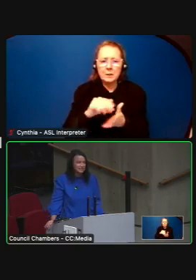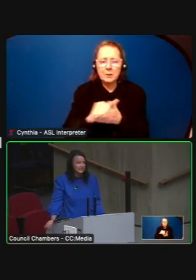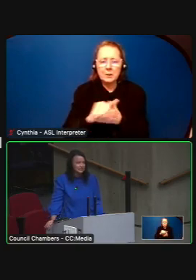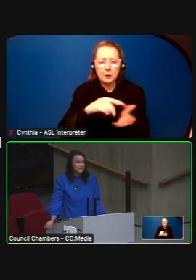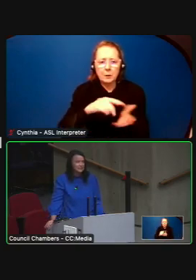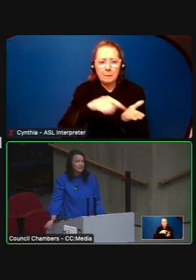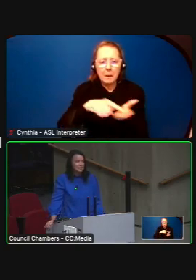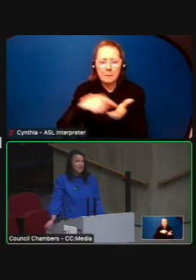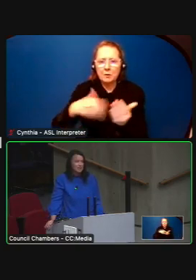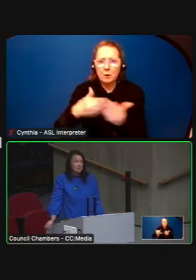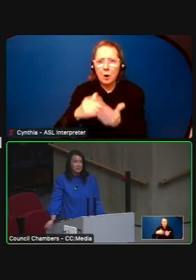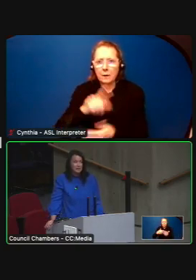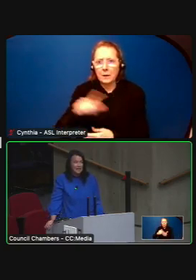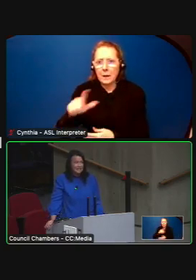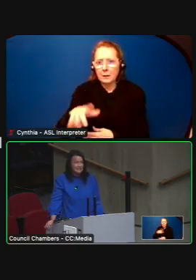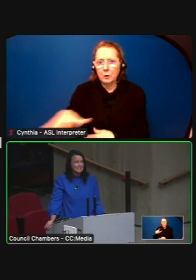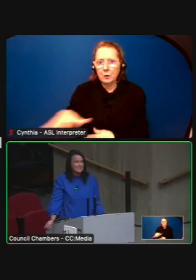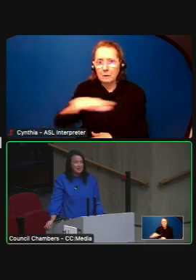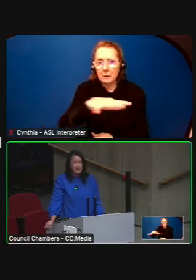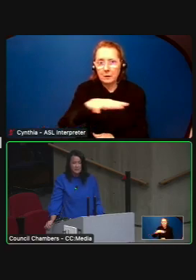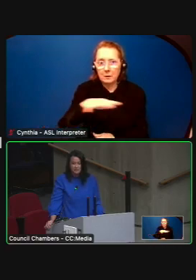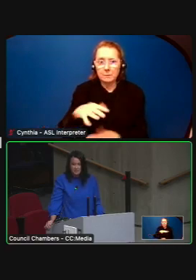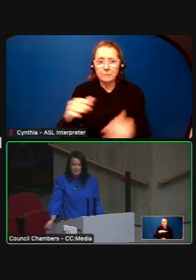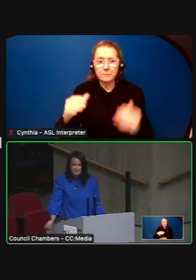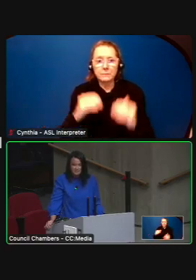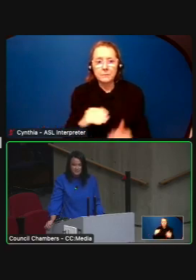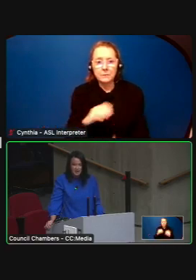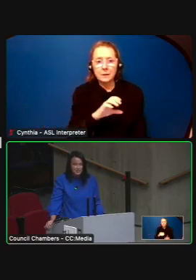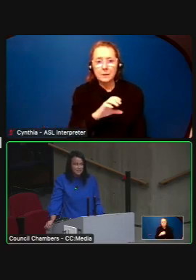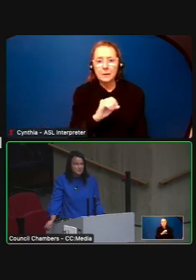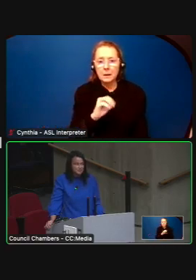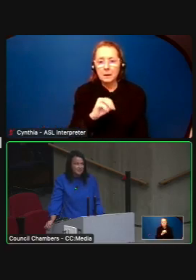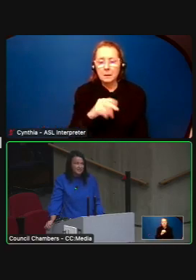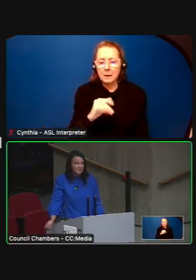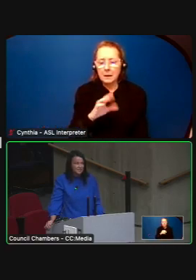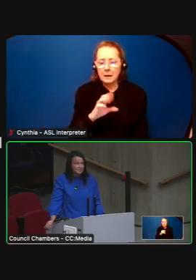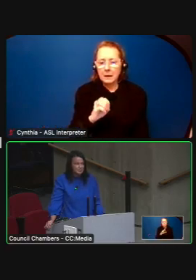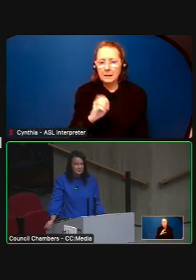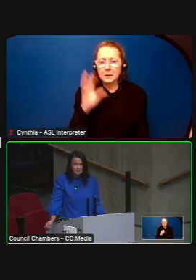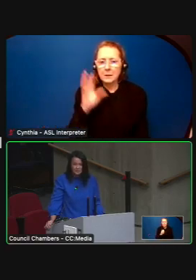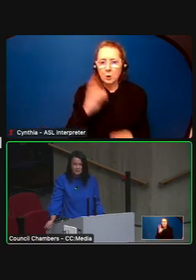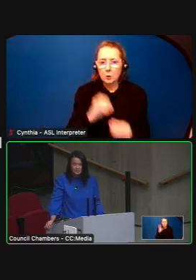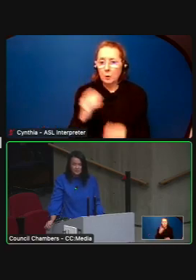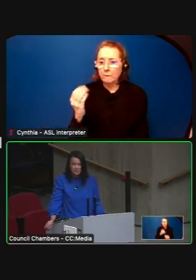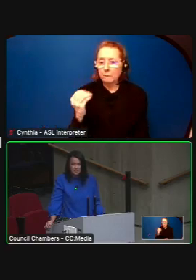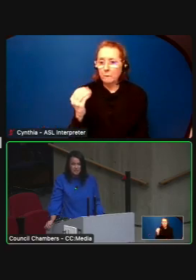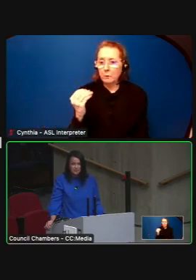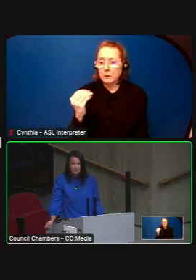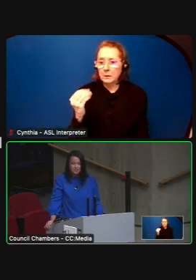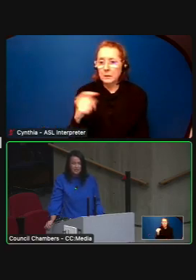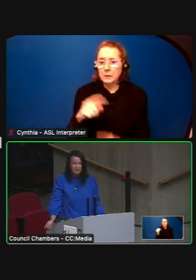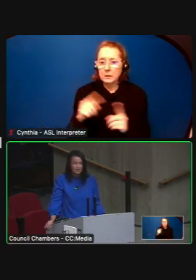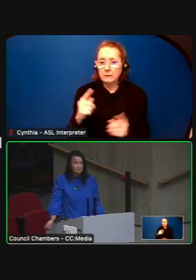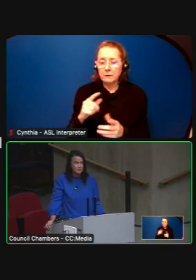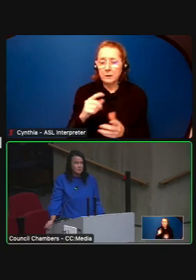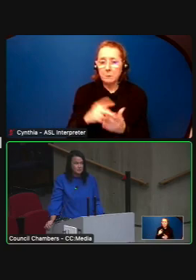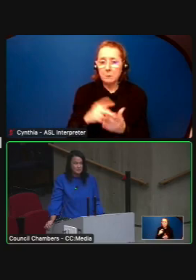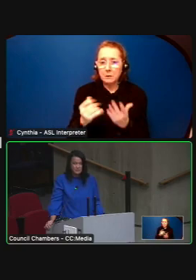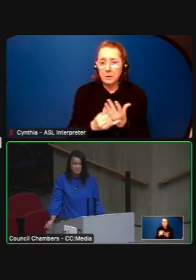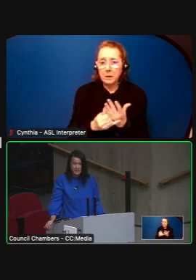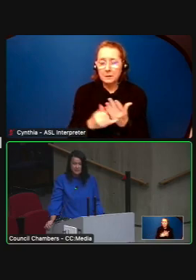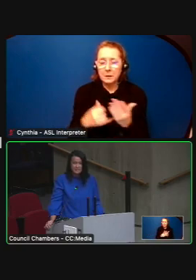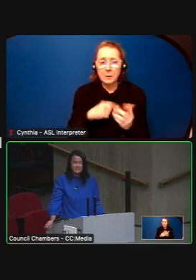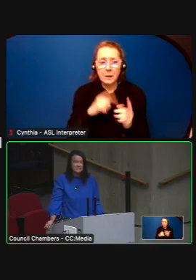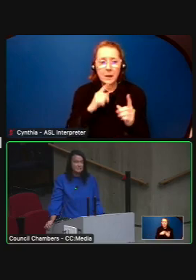there. Compliance with 14 different projects, we answer to multiple different investors, multiple